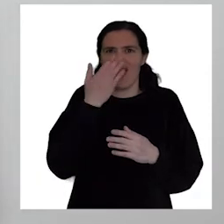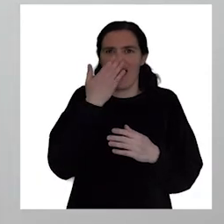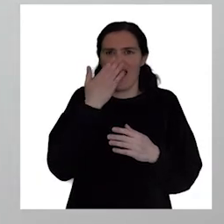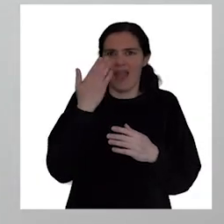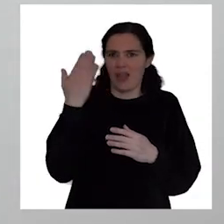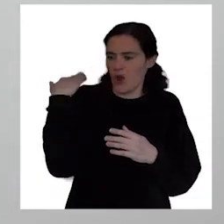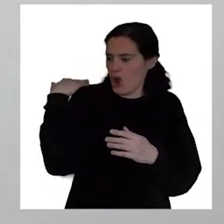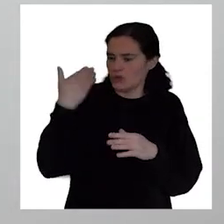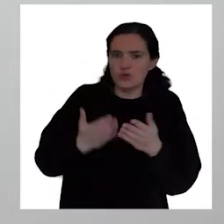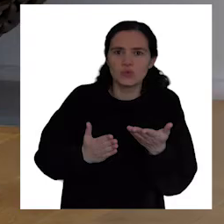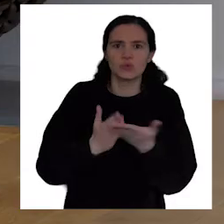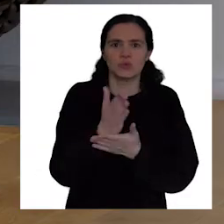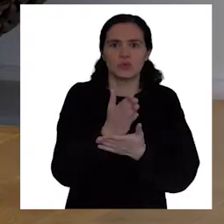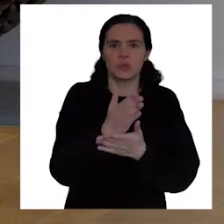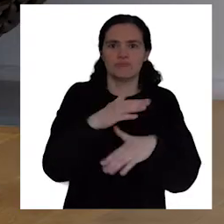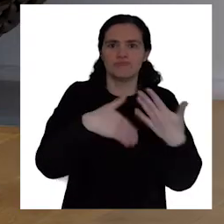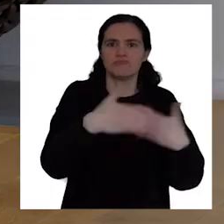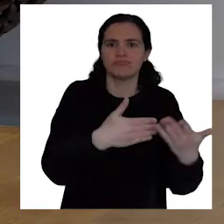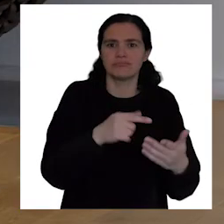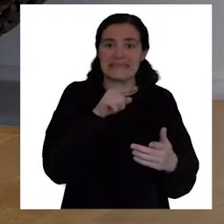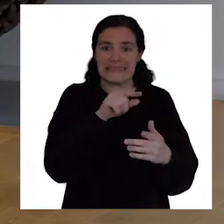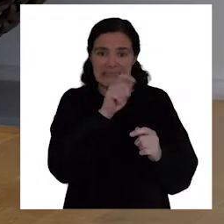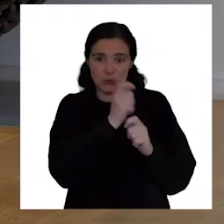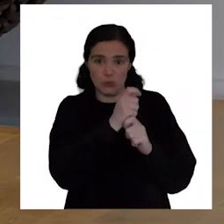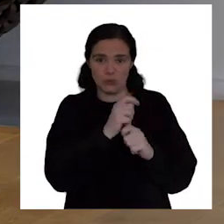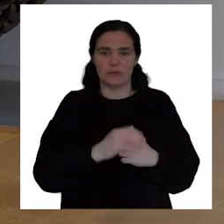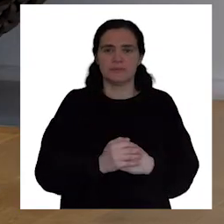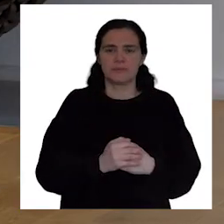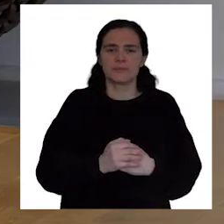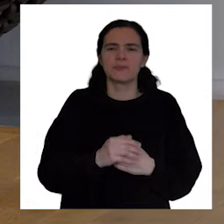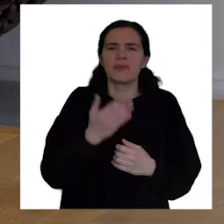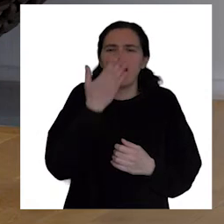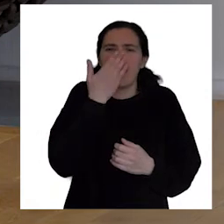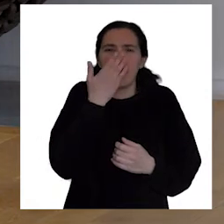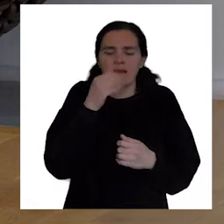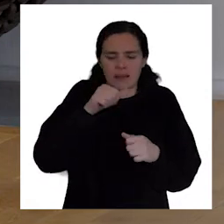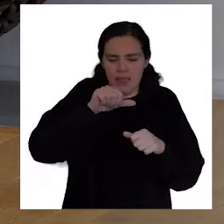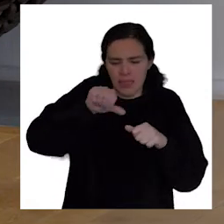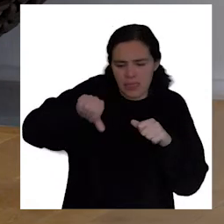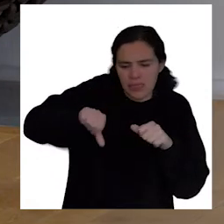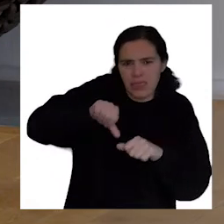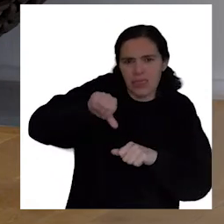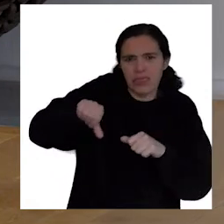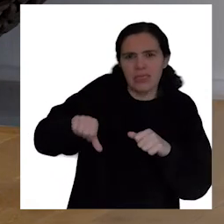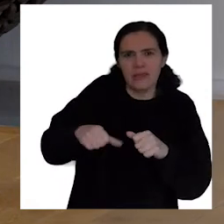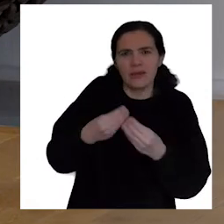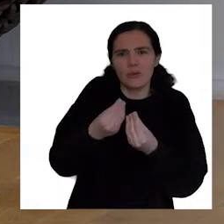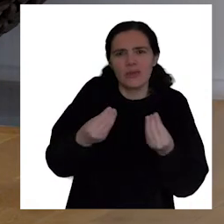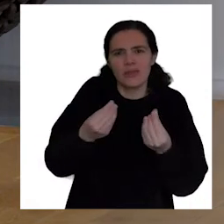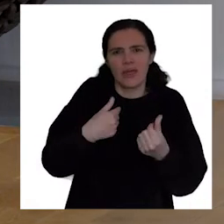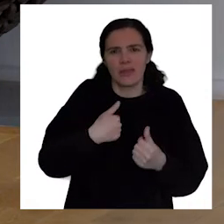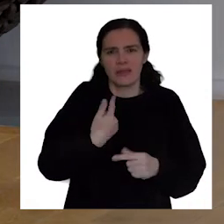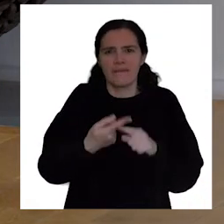for the back, but it has also this kind of liquid quality. And I'm